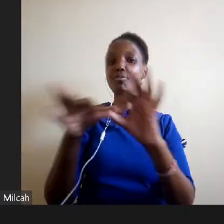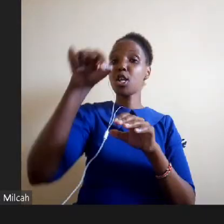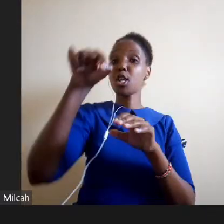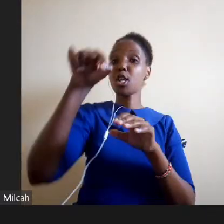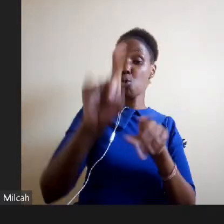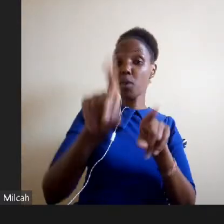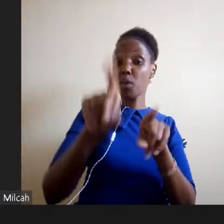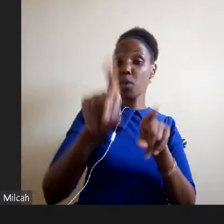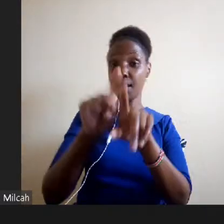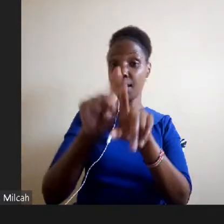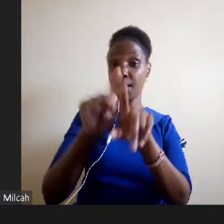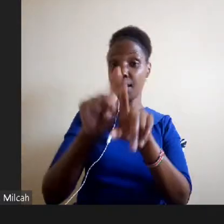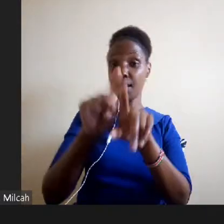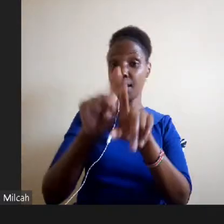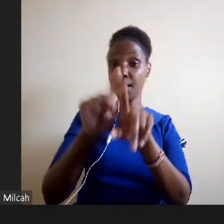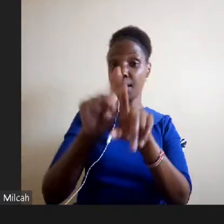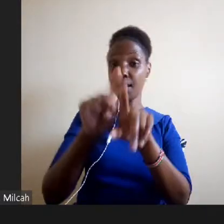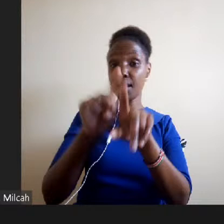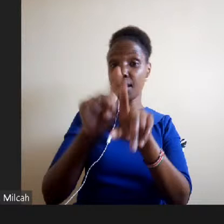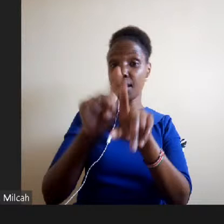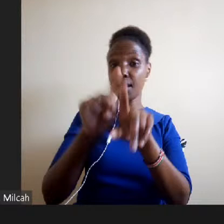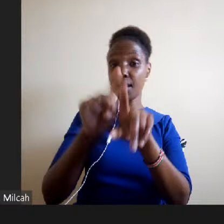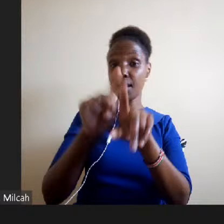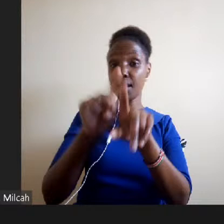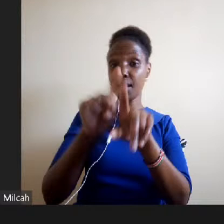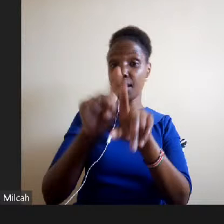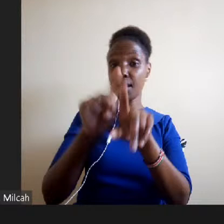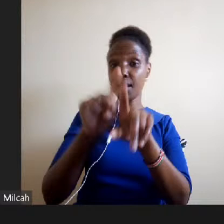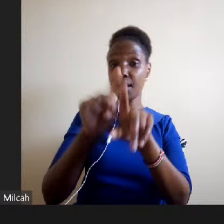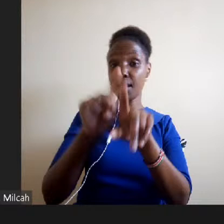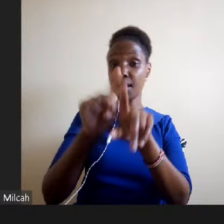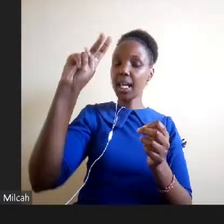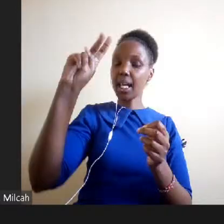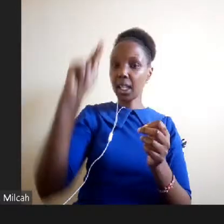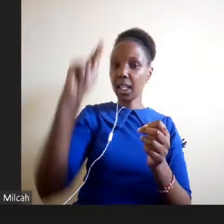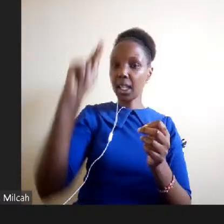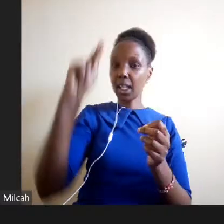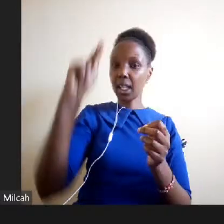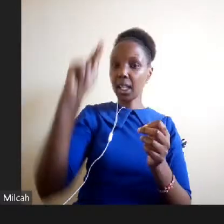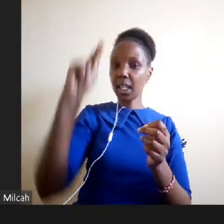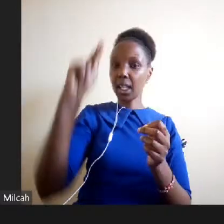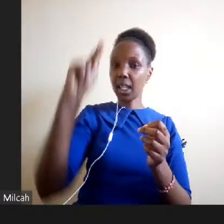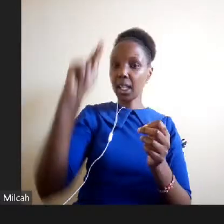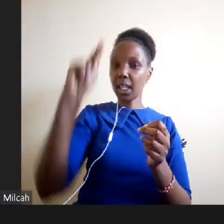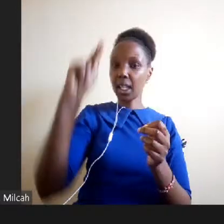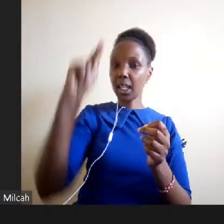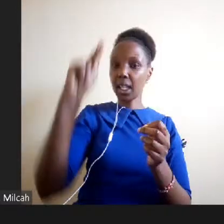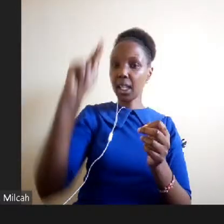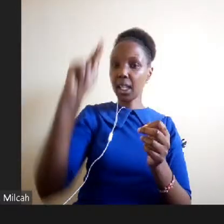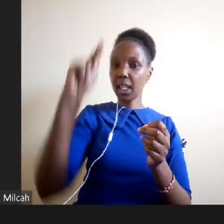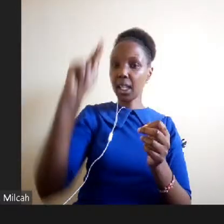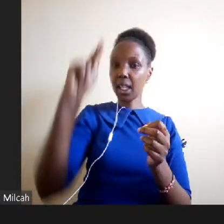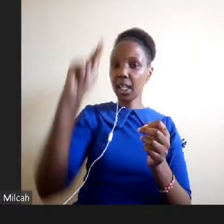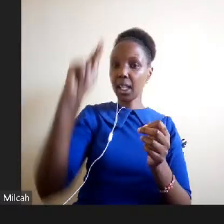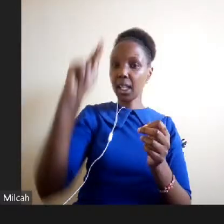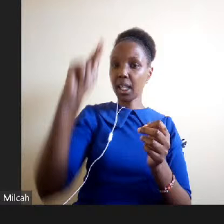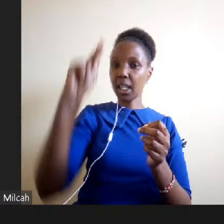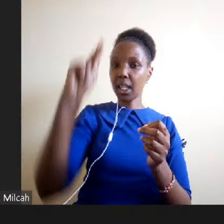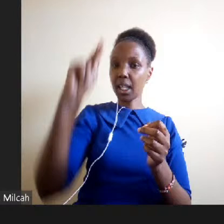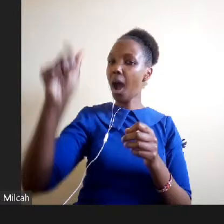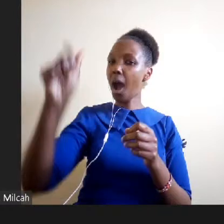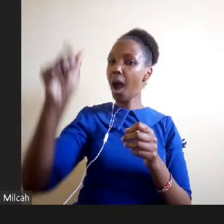To set up Google Family Link on your own device, simply install it from the App Store, launch the app, and sign